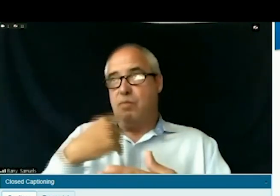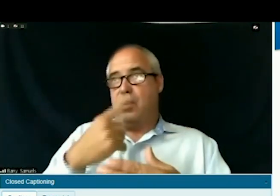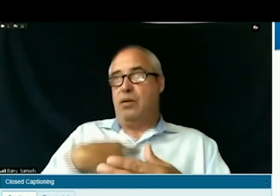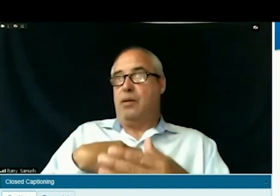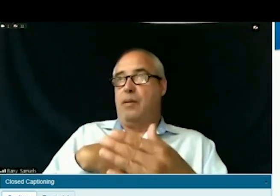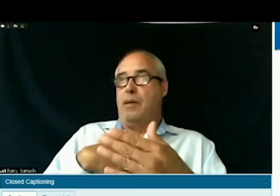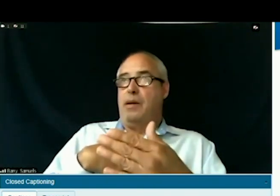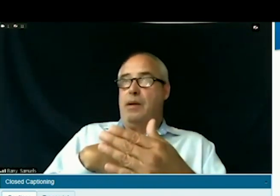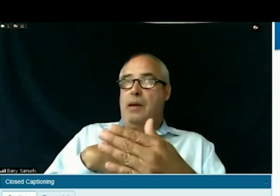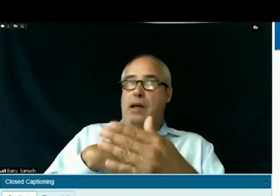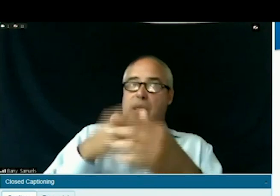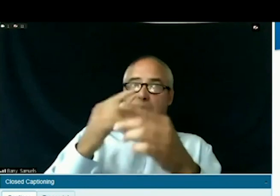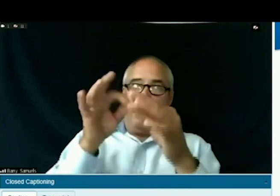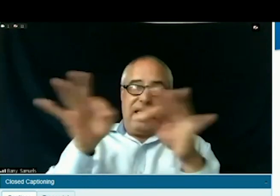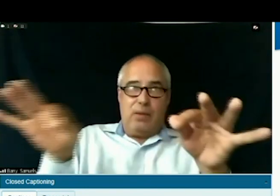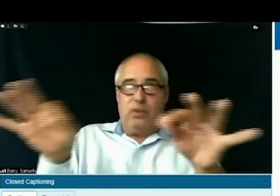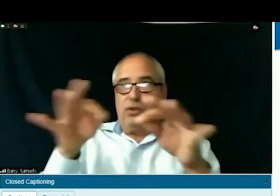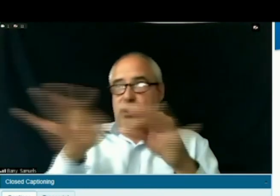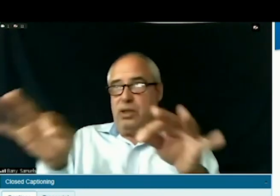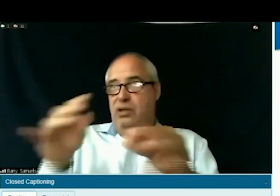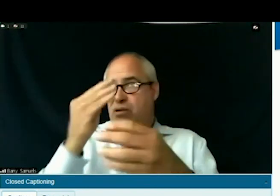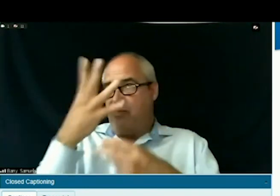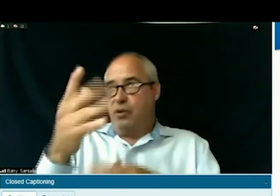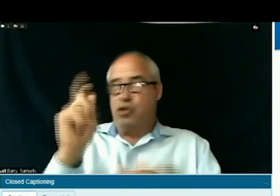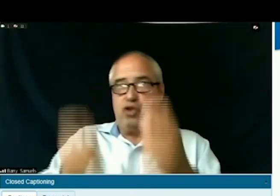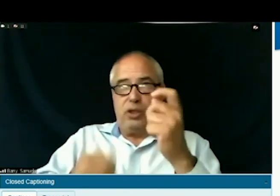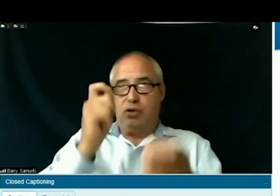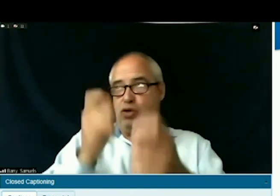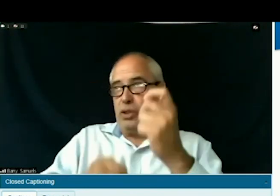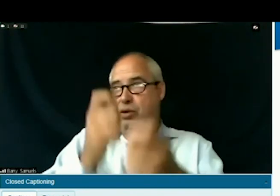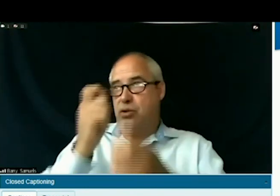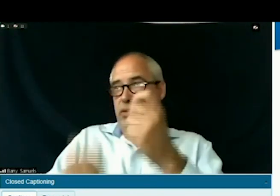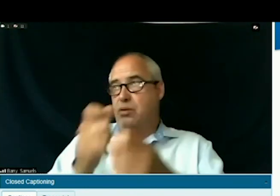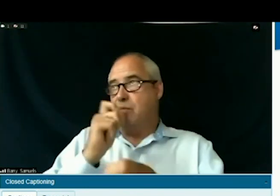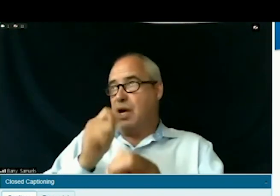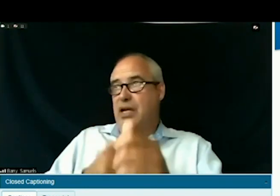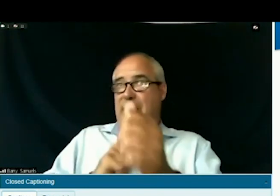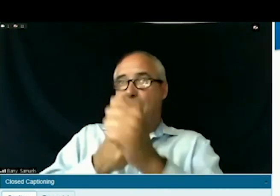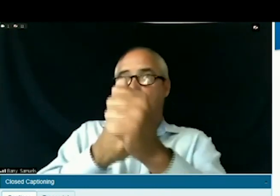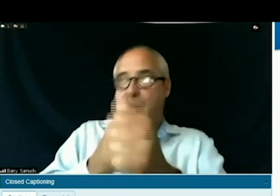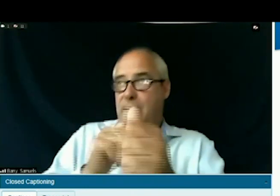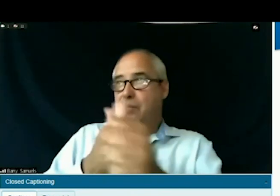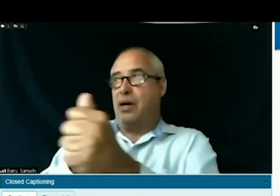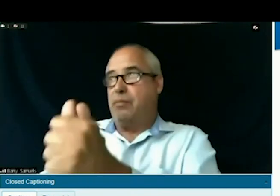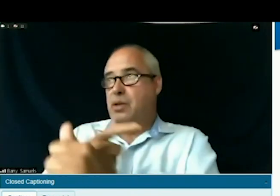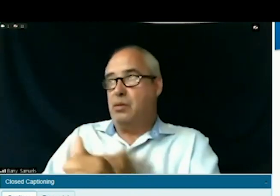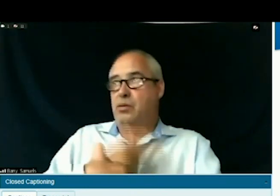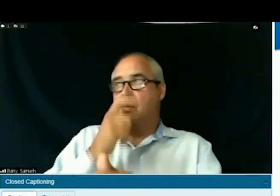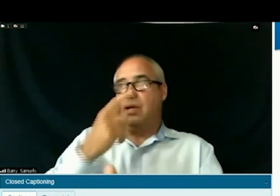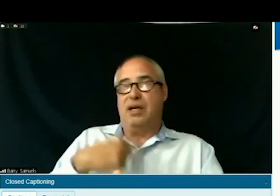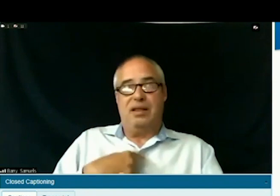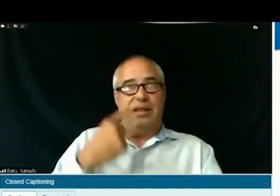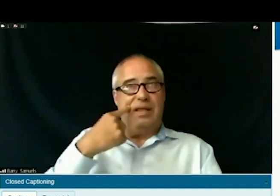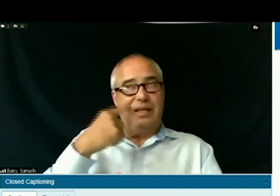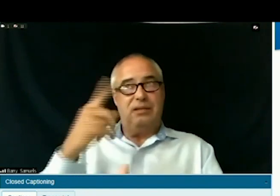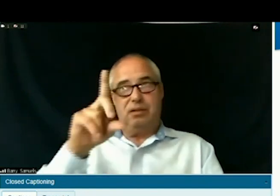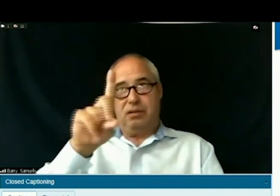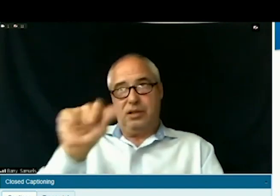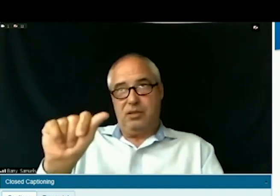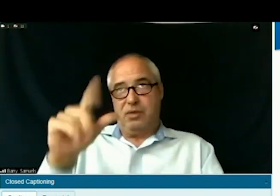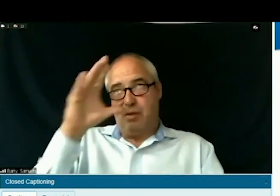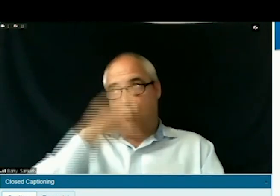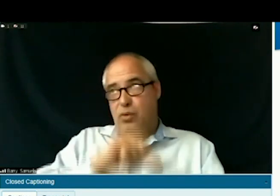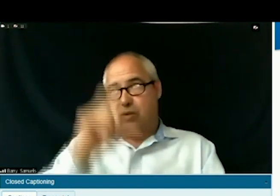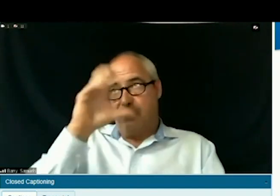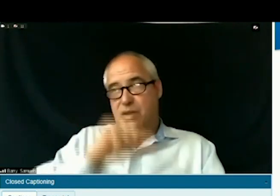language. Information was changing rapidly in accessible formats. We're not keeping up. So I think this, movement